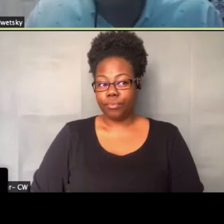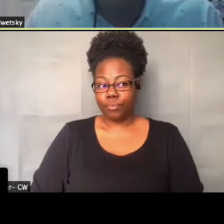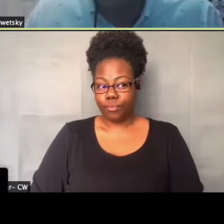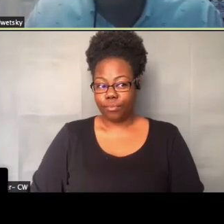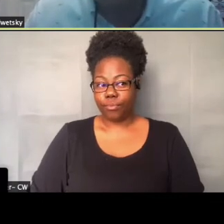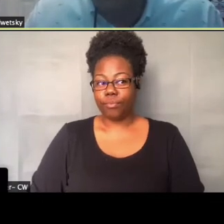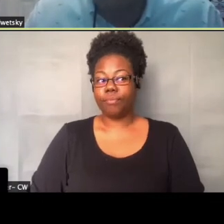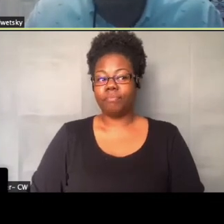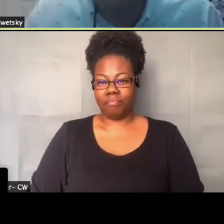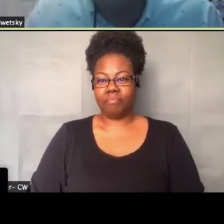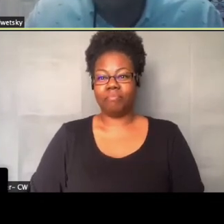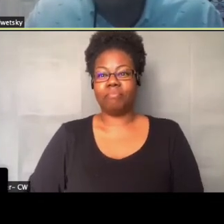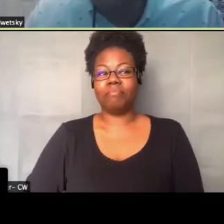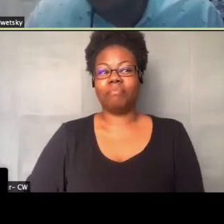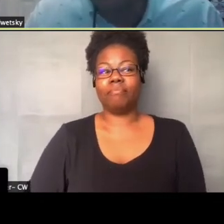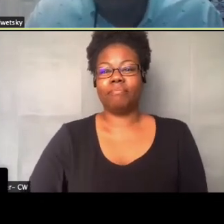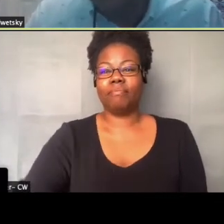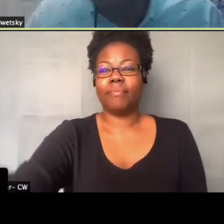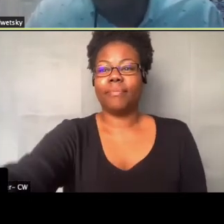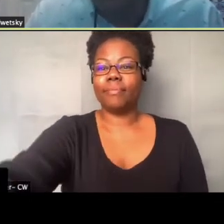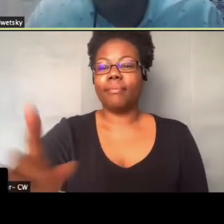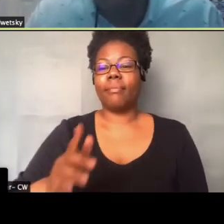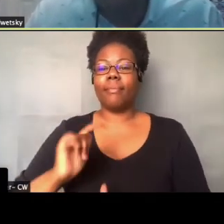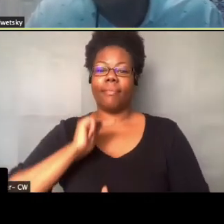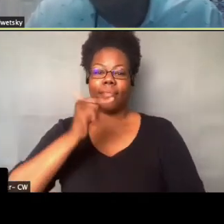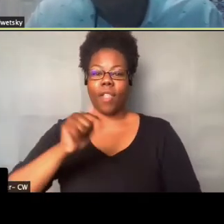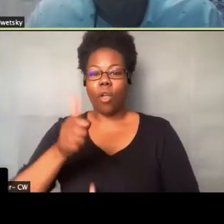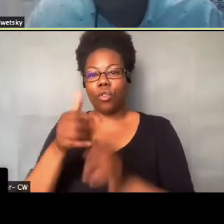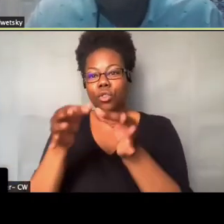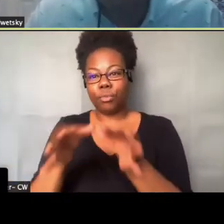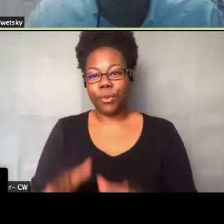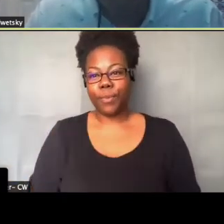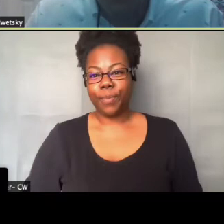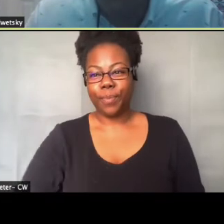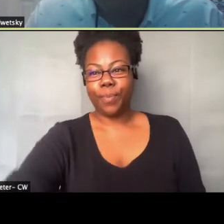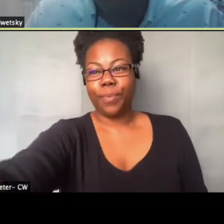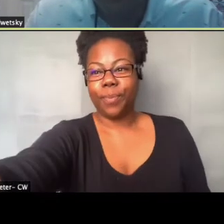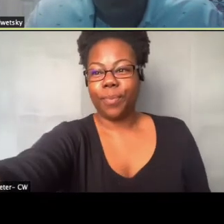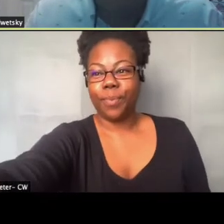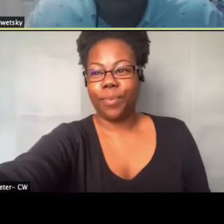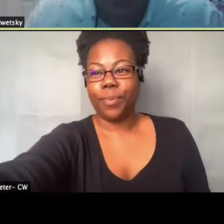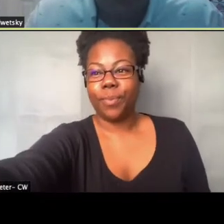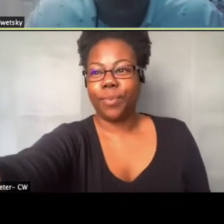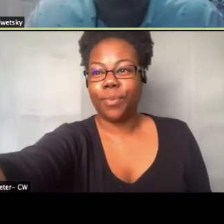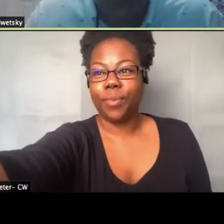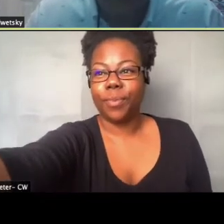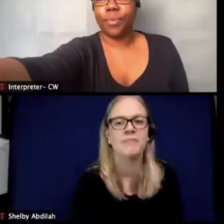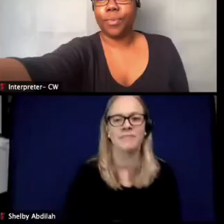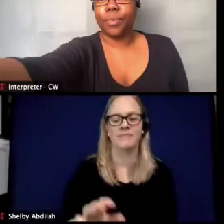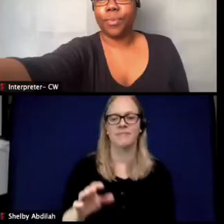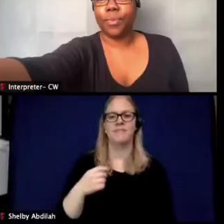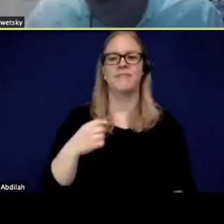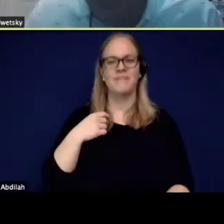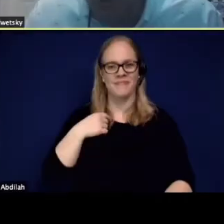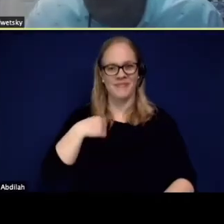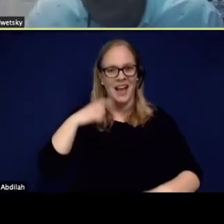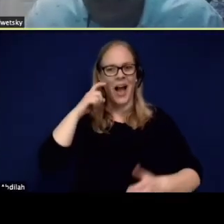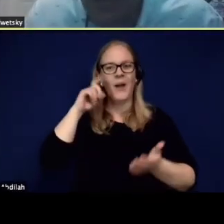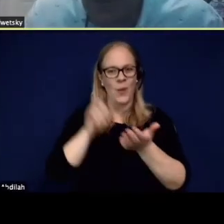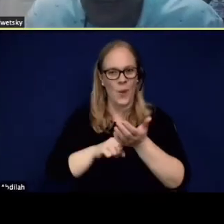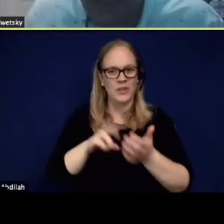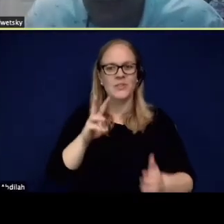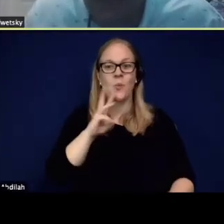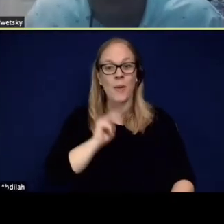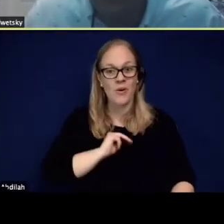that. Those are not OTC hearing aids. They're actually hearing aids. I guess Walmart went through FDA approval, but they're not